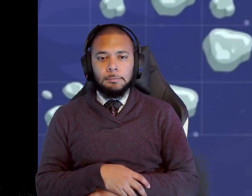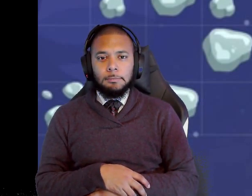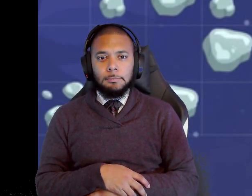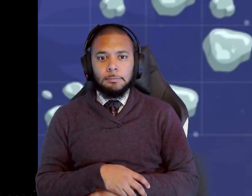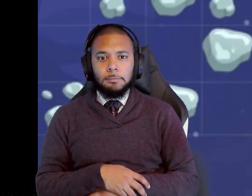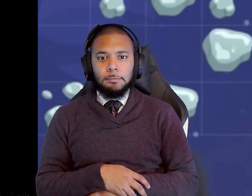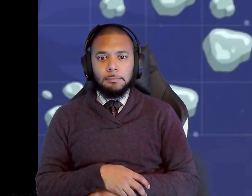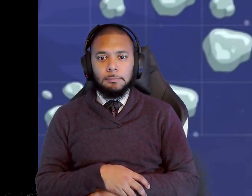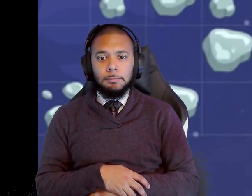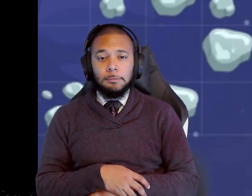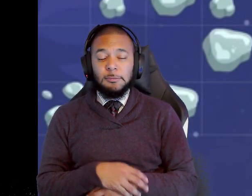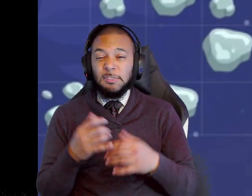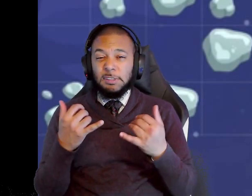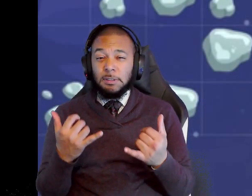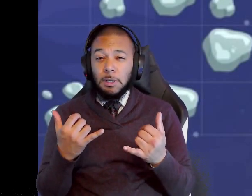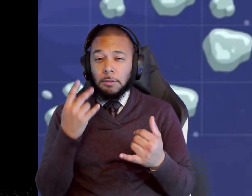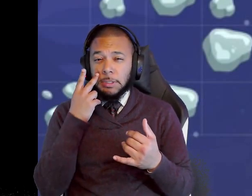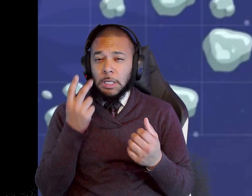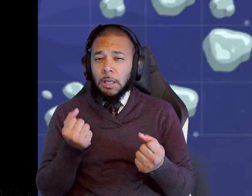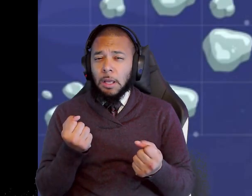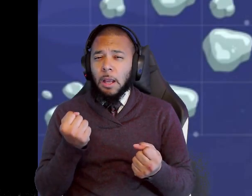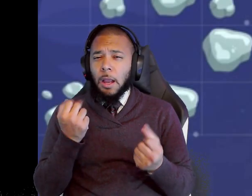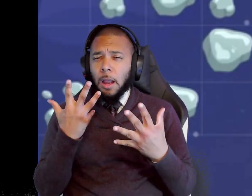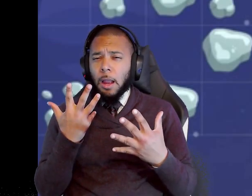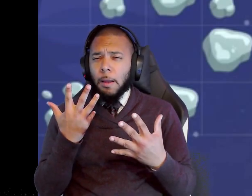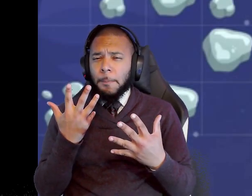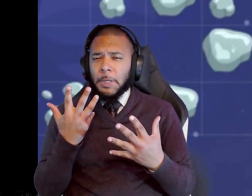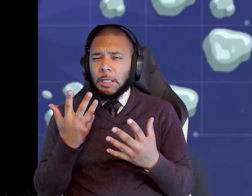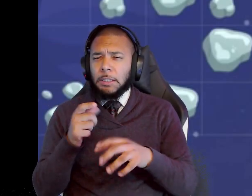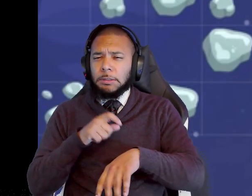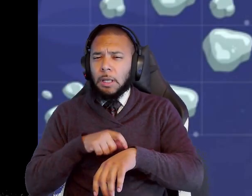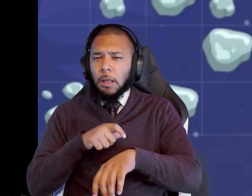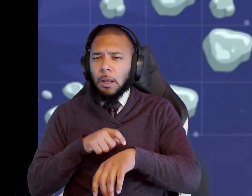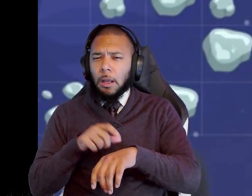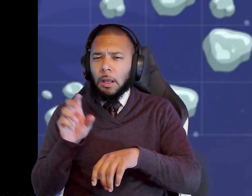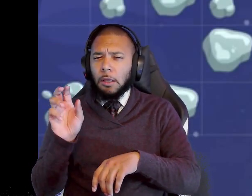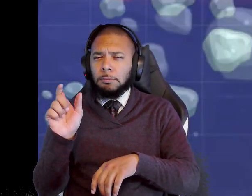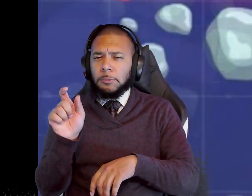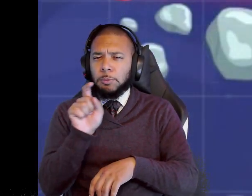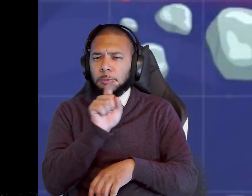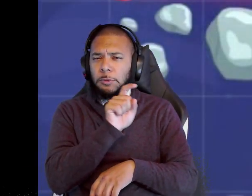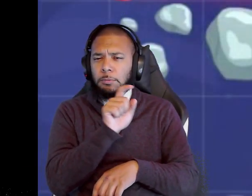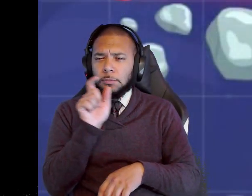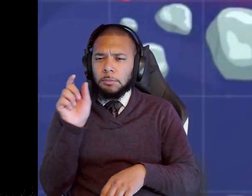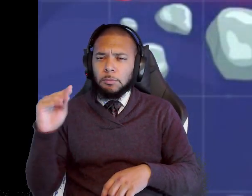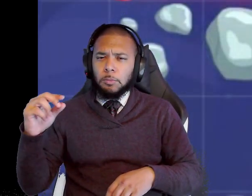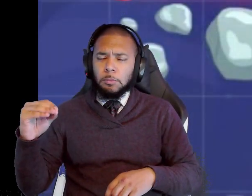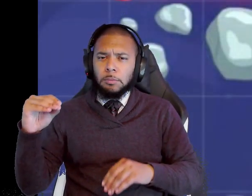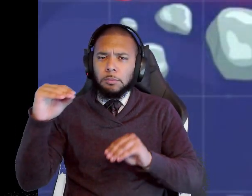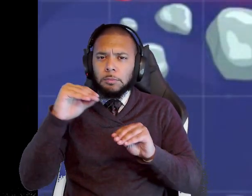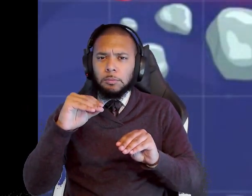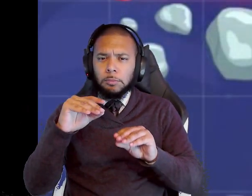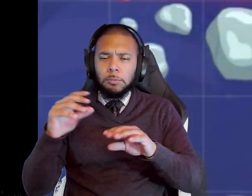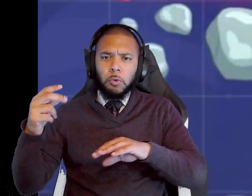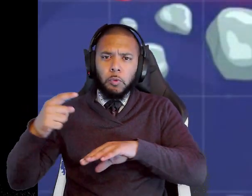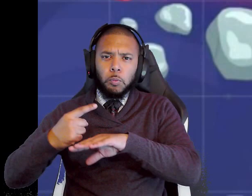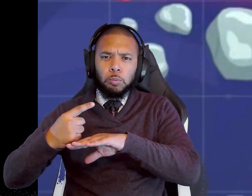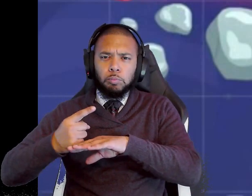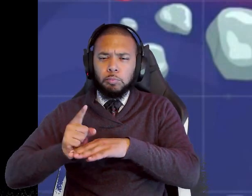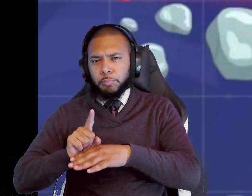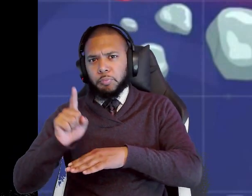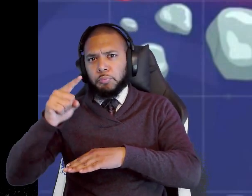we need to look at how many times it needs to move you'll notice that